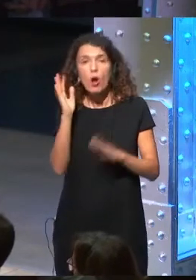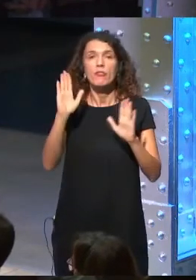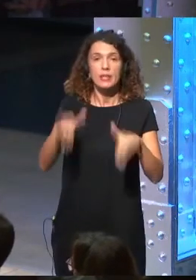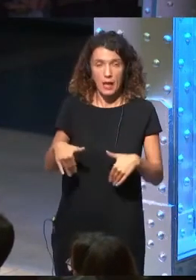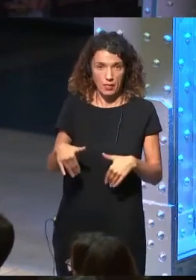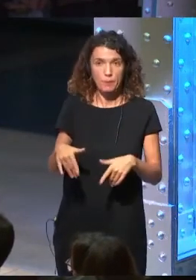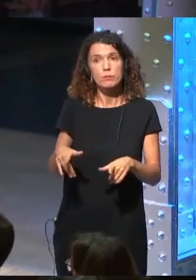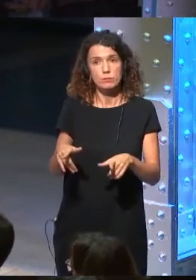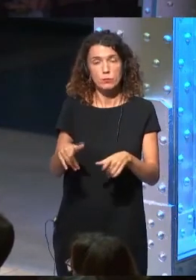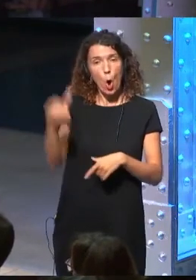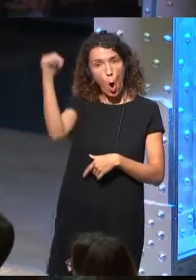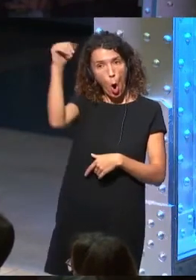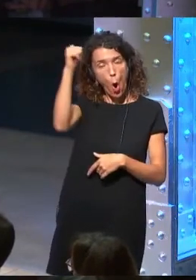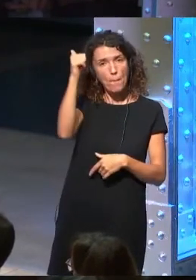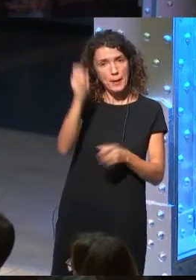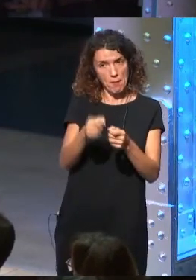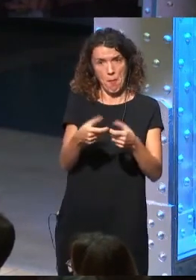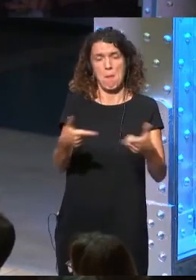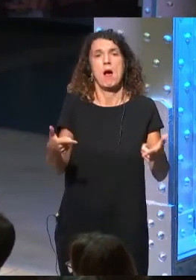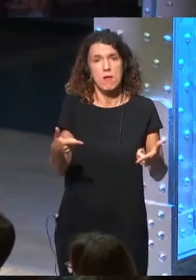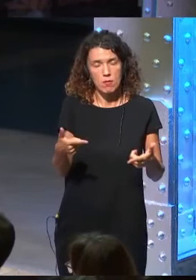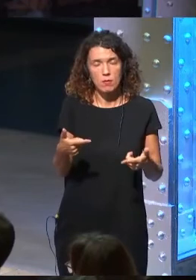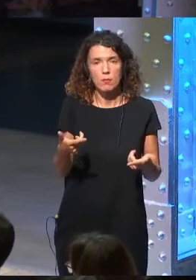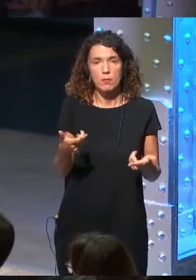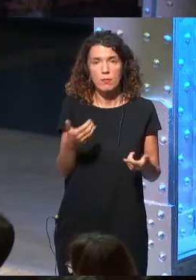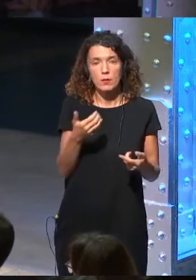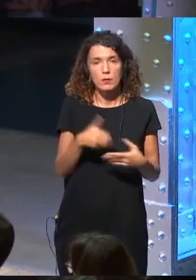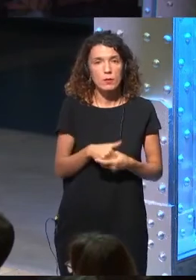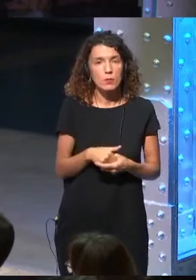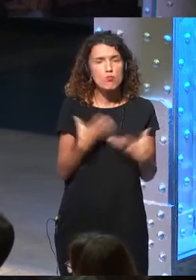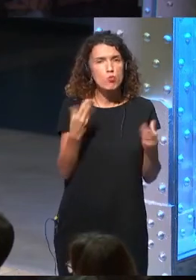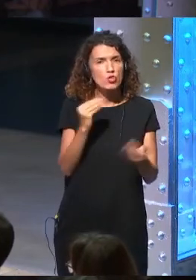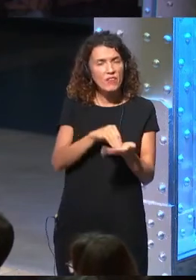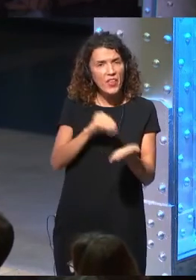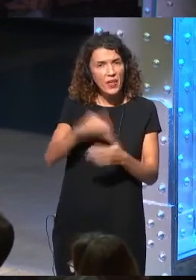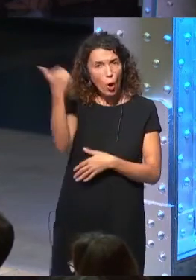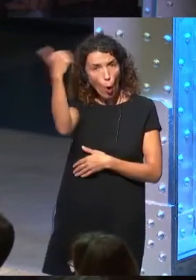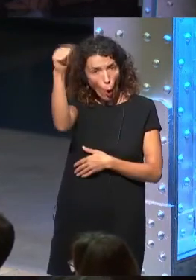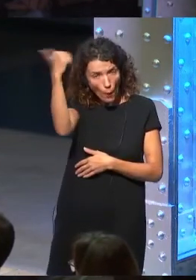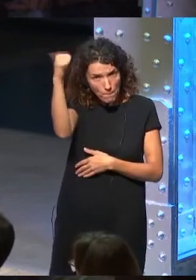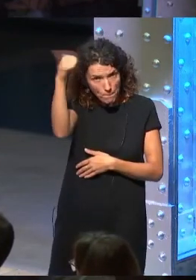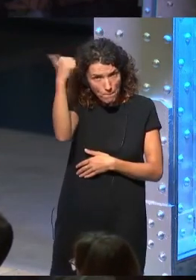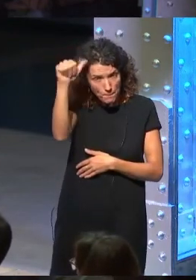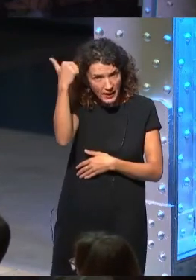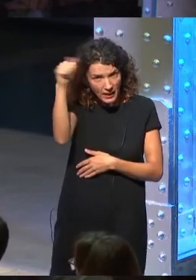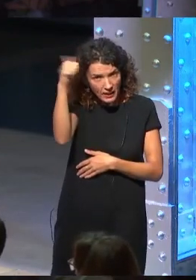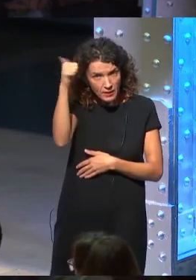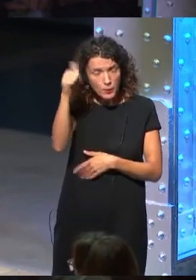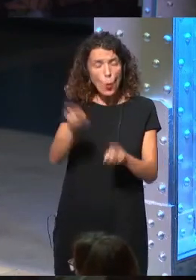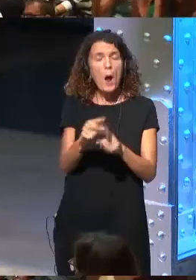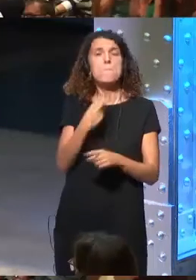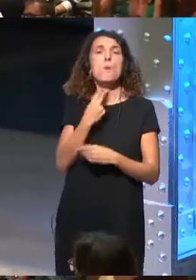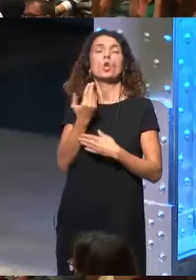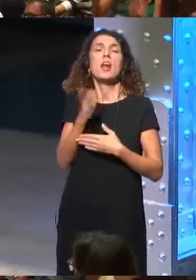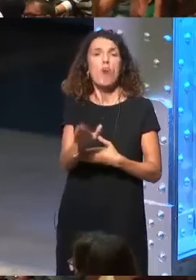recently, what you find is that the men get to the top, the men get to be the spokespersons and to earn the most money. Primary school